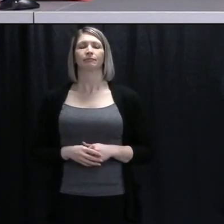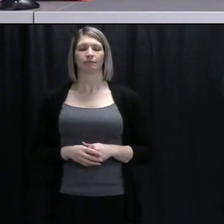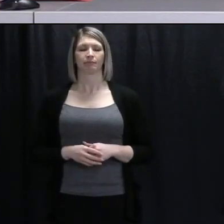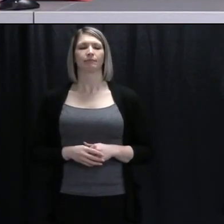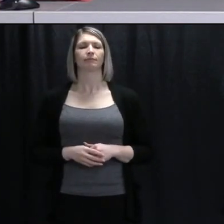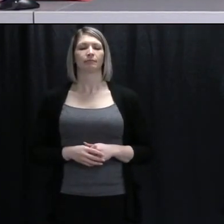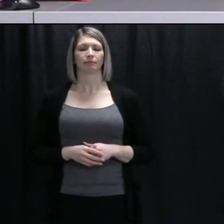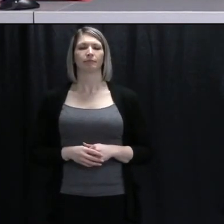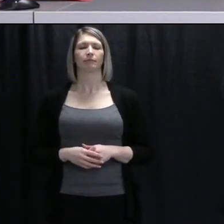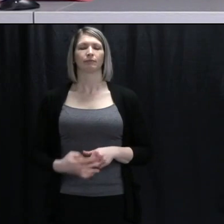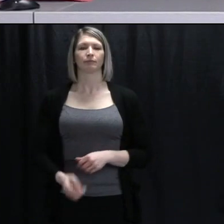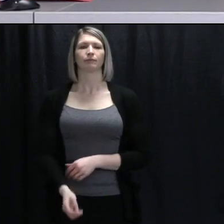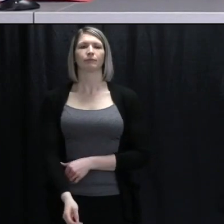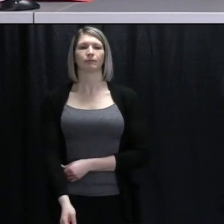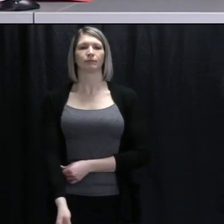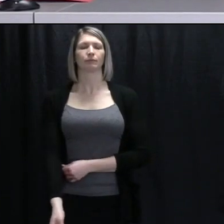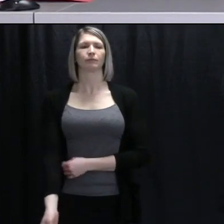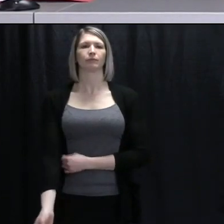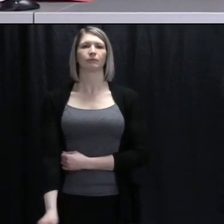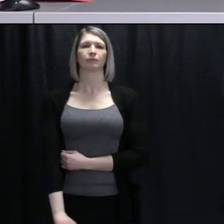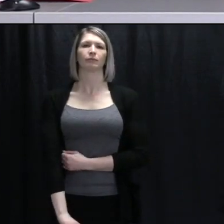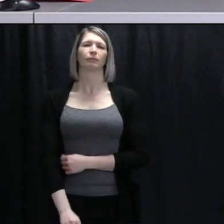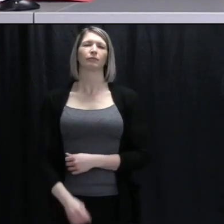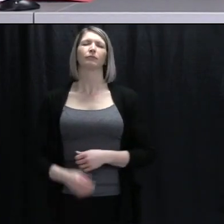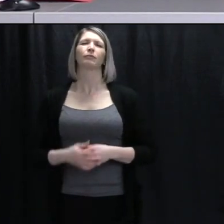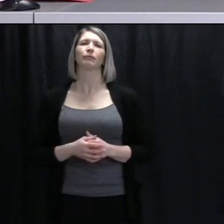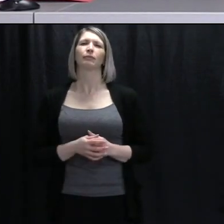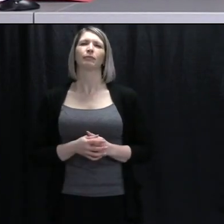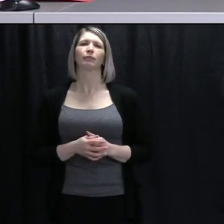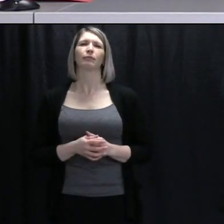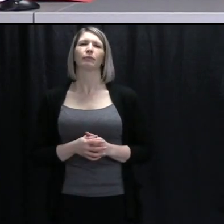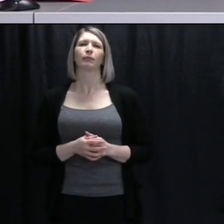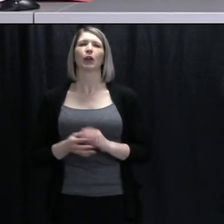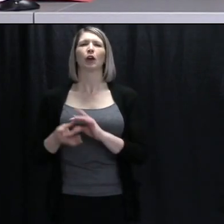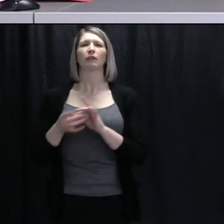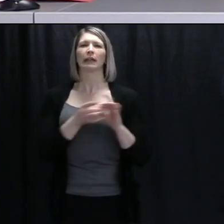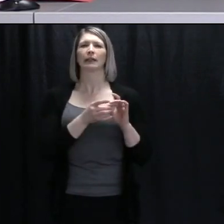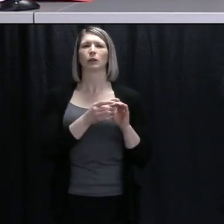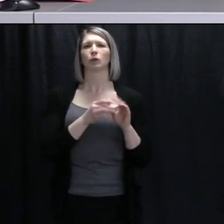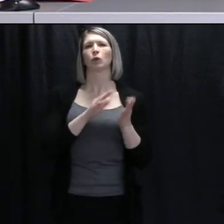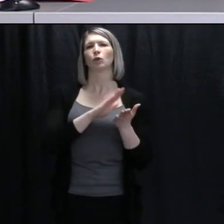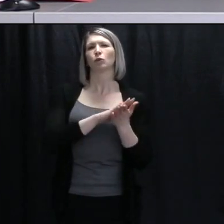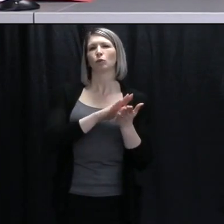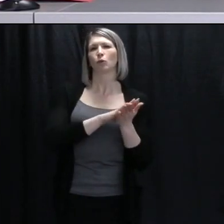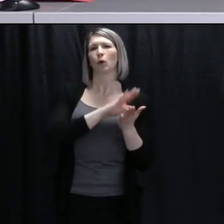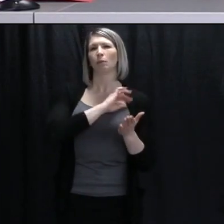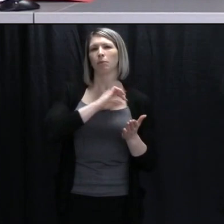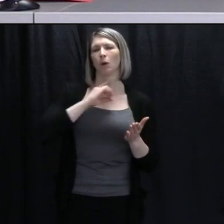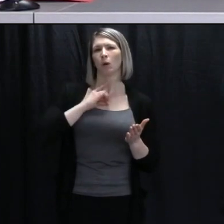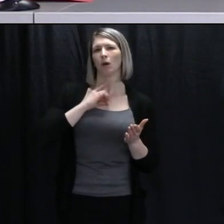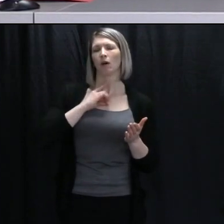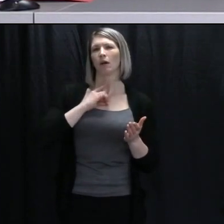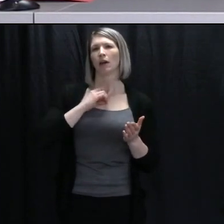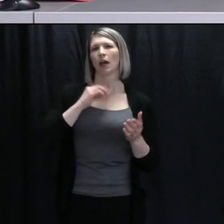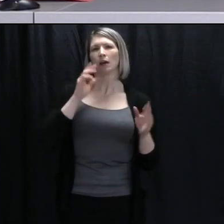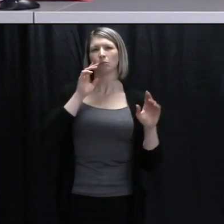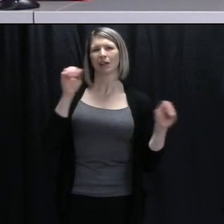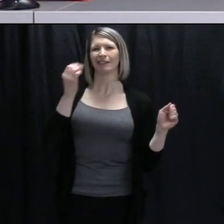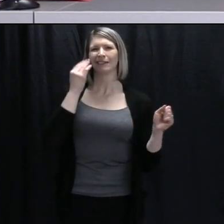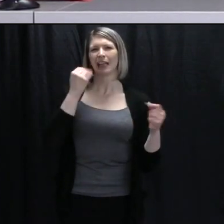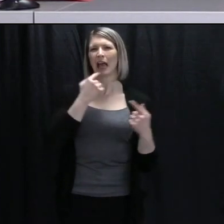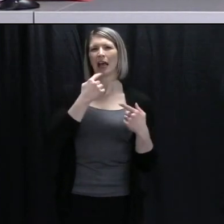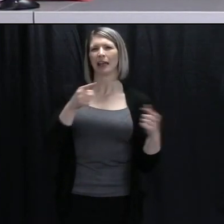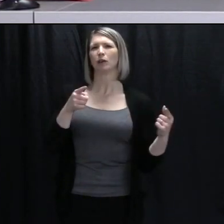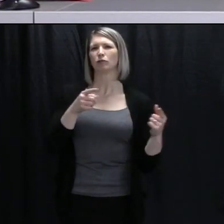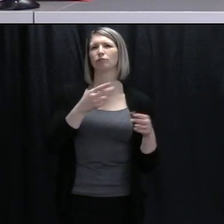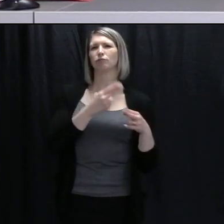Hi there. I'm just looking to follow up on your discussions with the Francophone School Board. They issued a communique on Tuesday